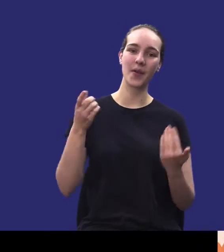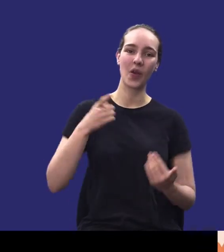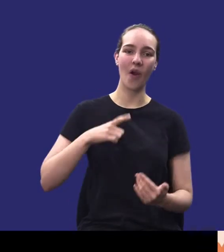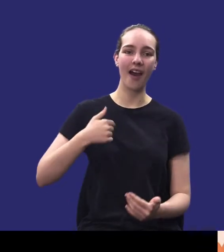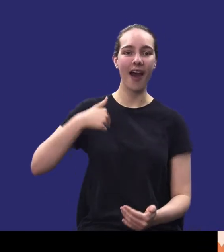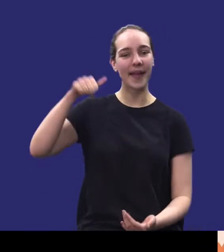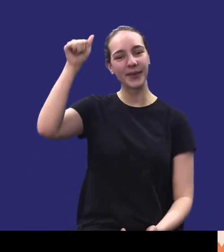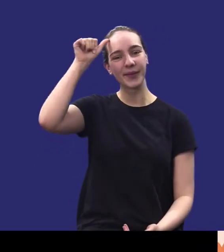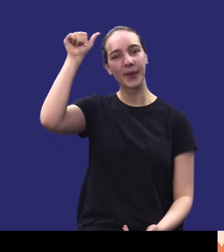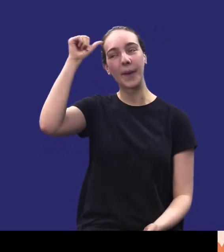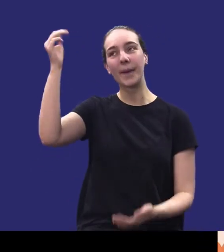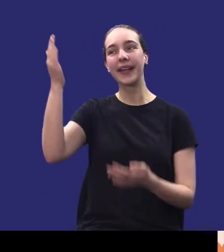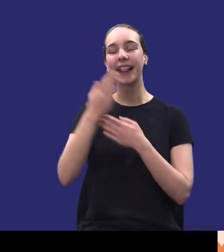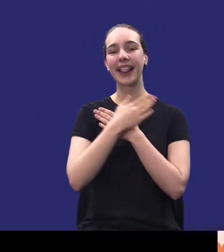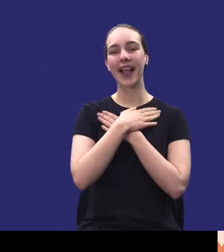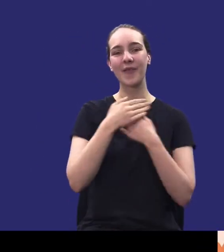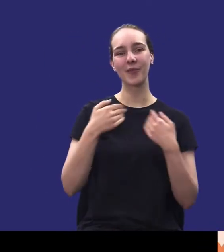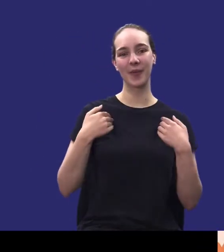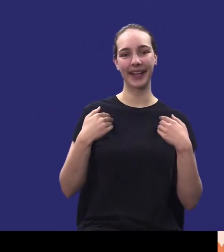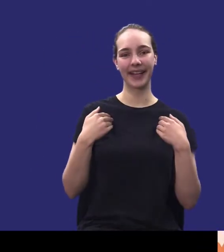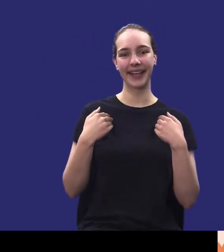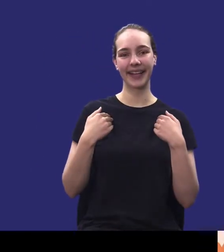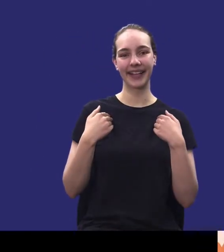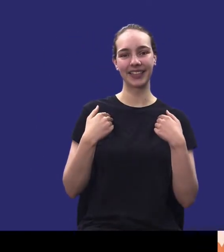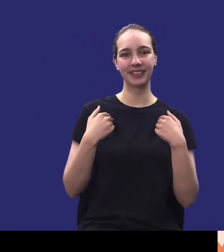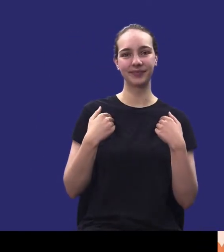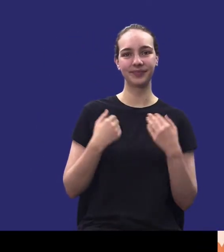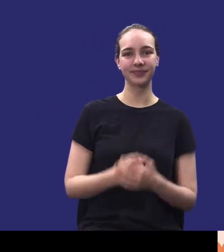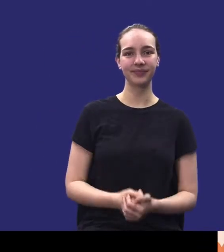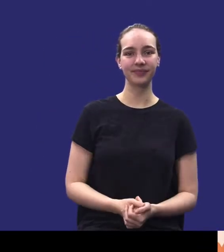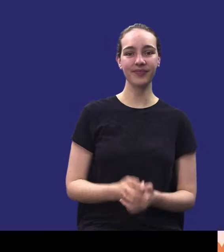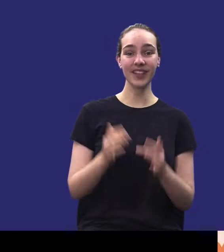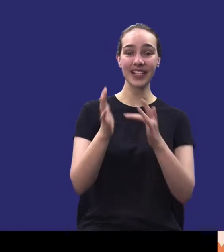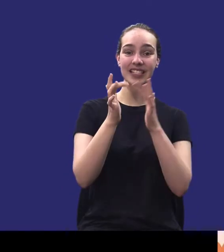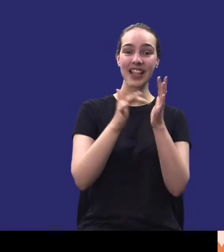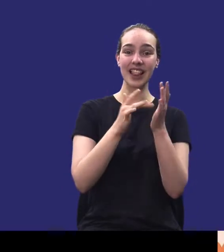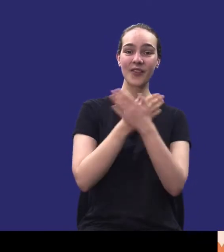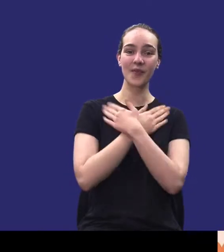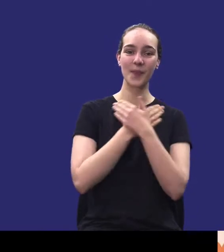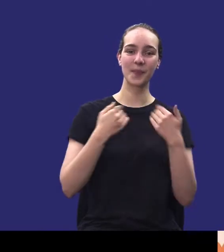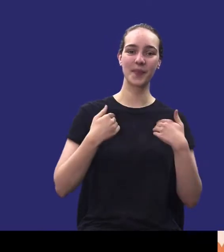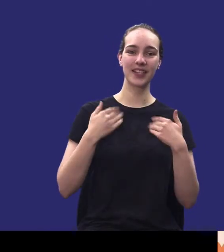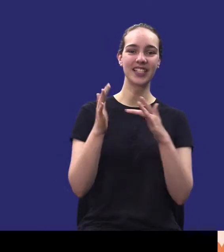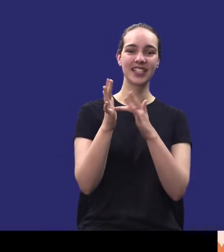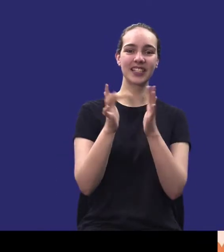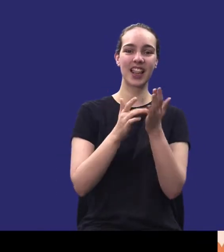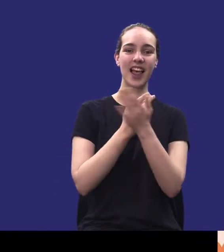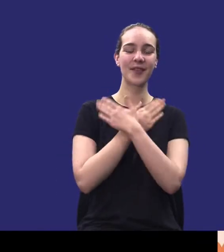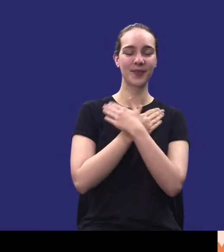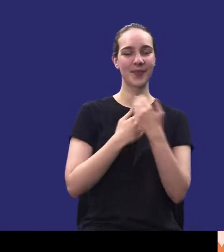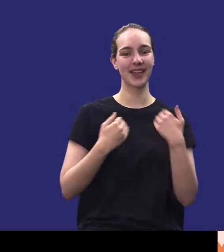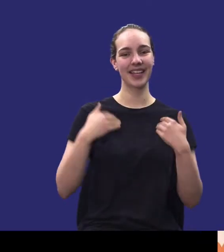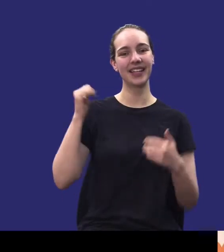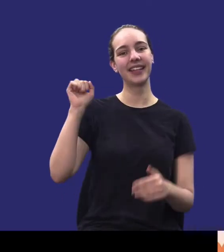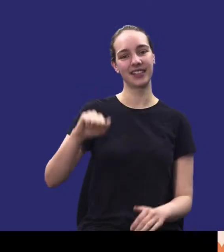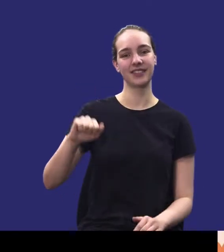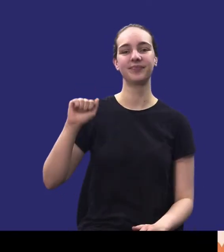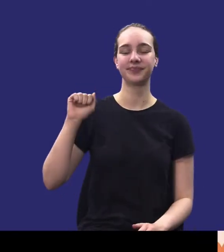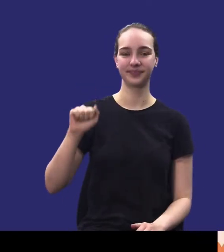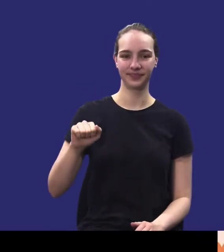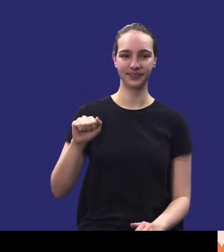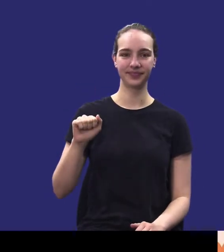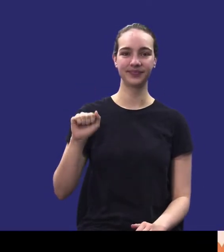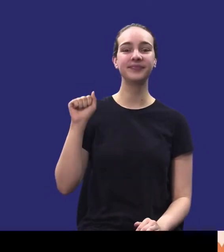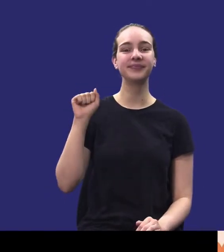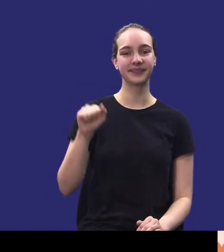day because I know he loves me. Jesus loves me. Jesus loves me. Yeah,